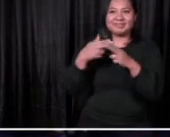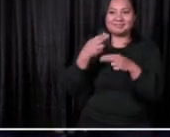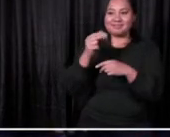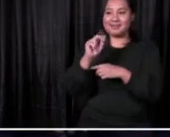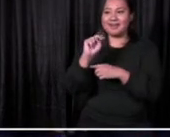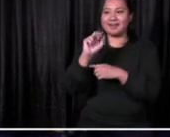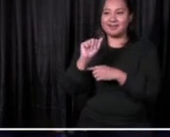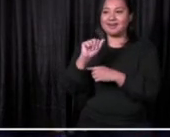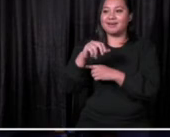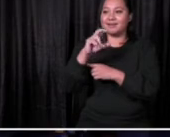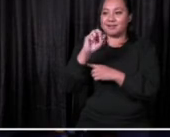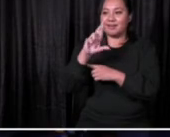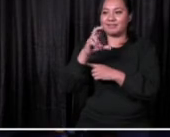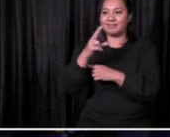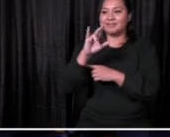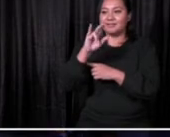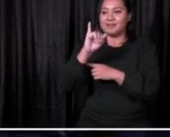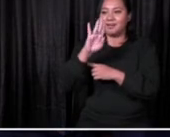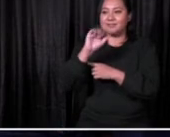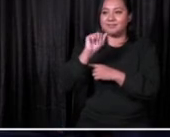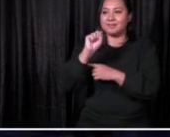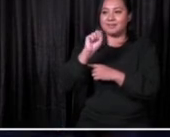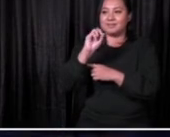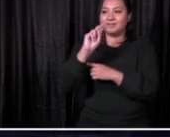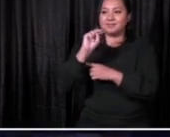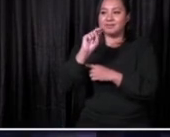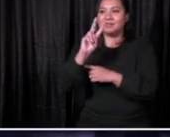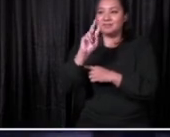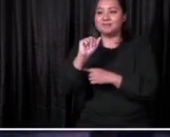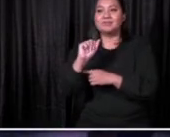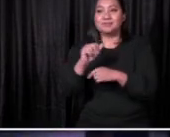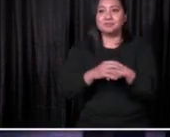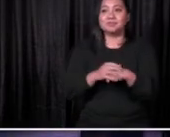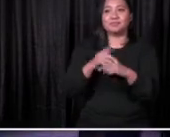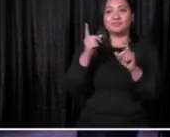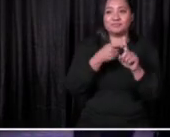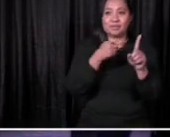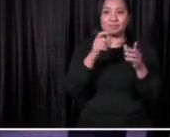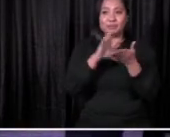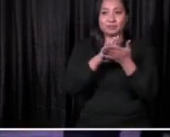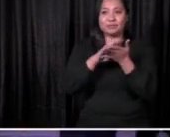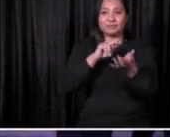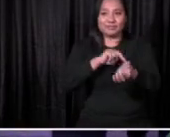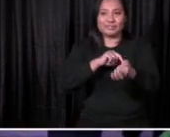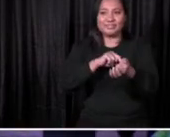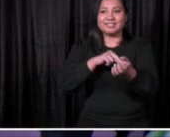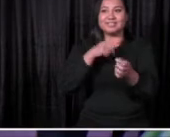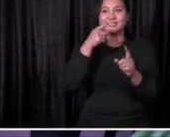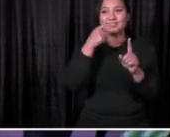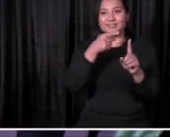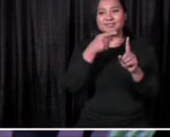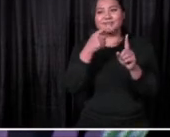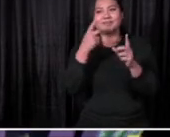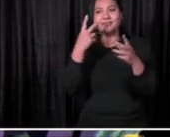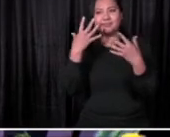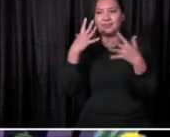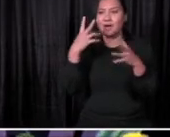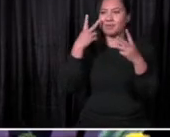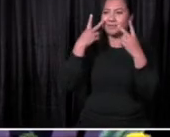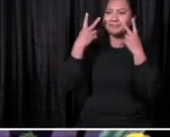Hannah is from the School of Nursing. You heard a little bit about her a minute ago from President Nelson. You know she is a Ukrainian